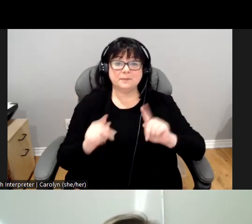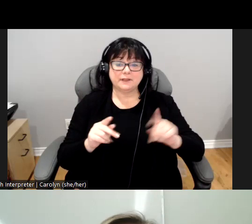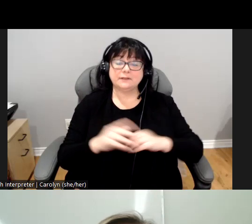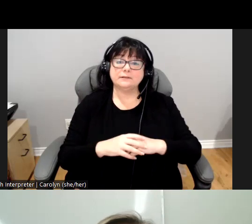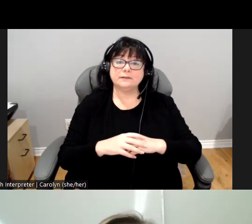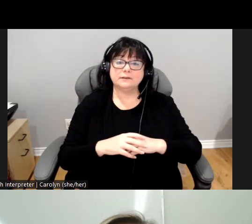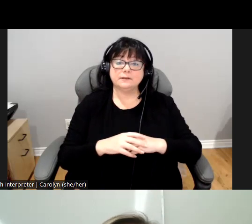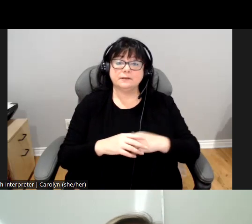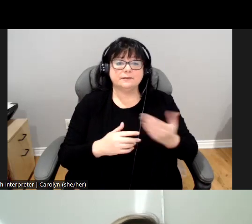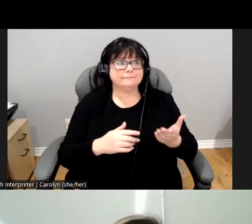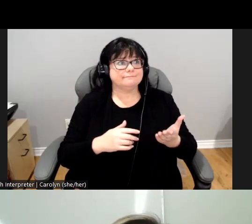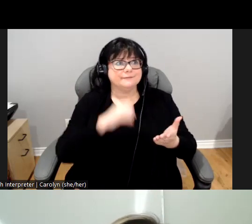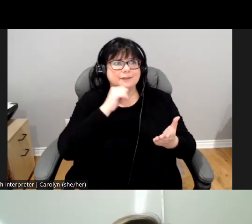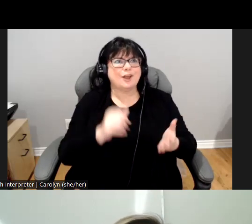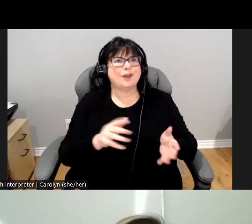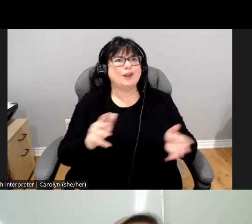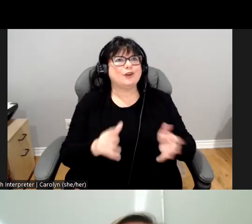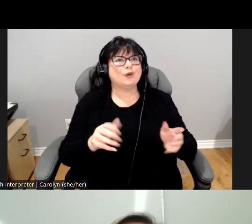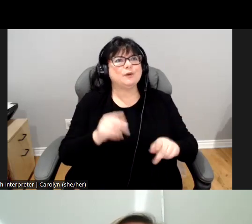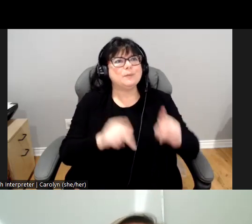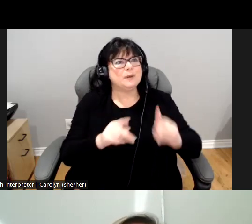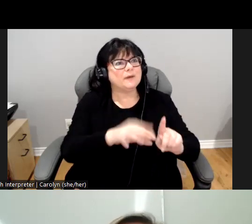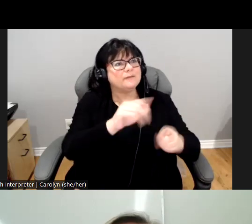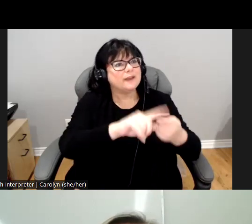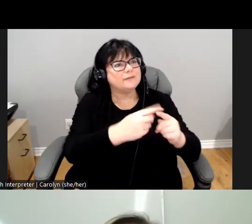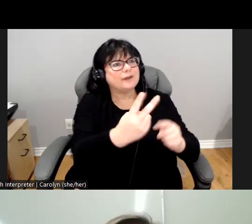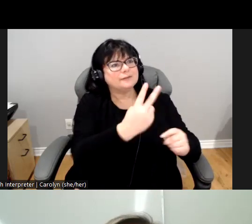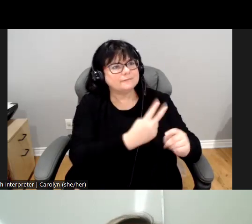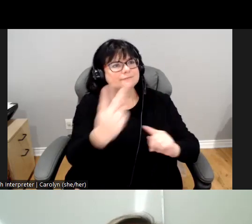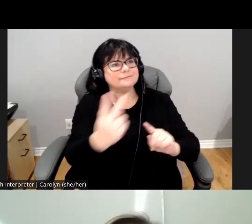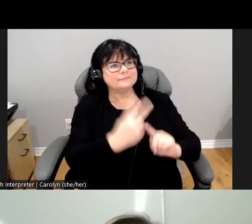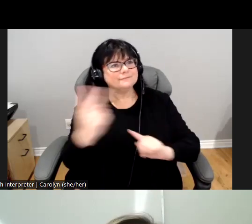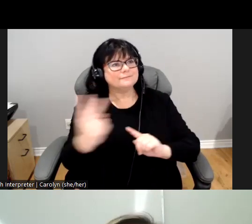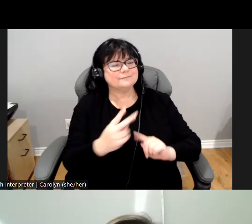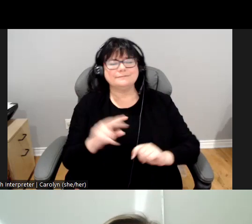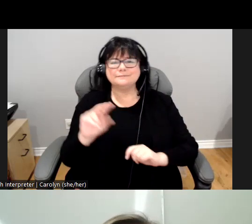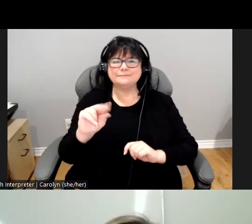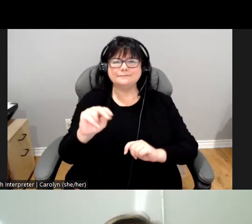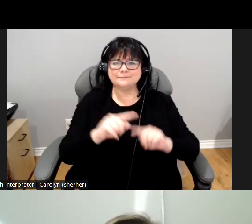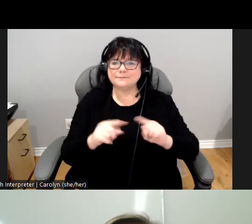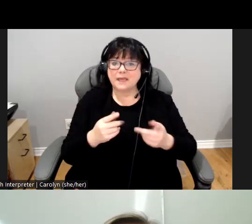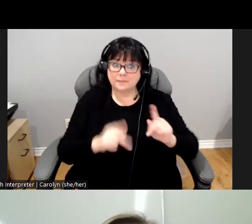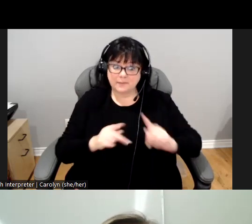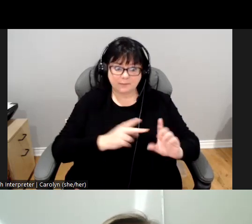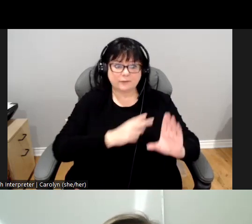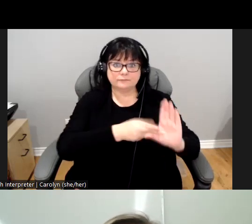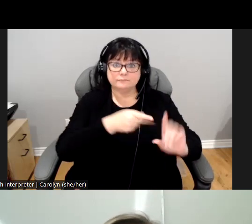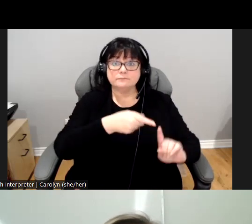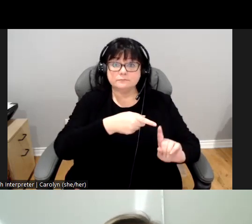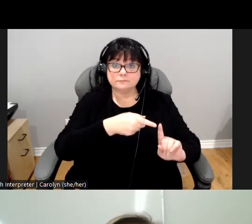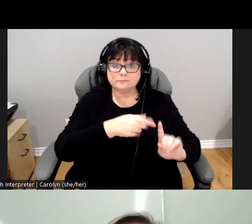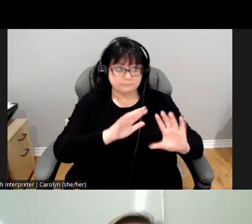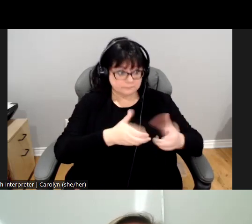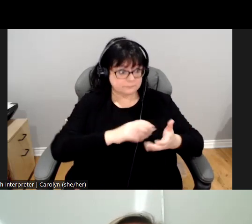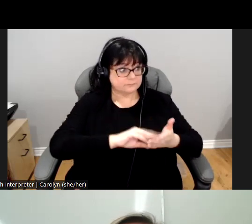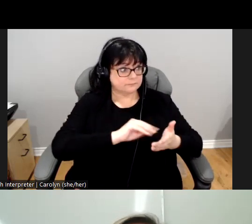that actually happens, which is very interesting in that people will be participating in class and they show up with their friends all the